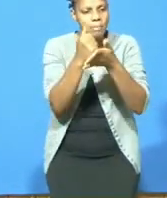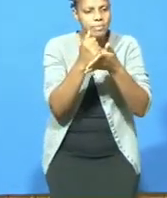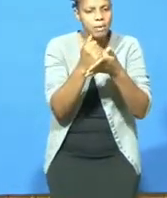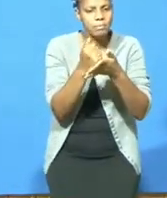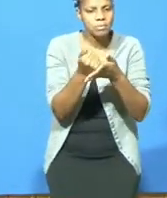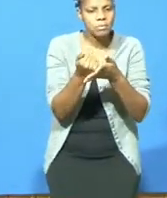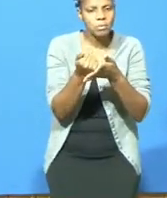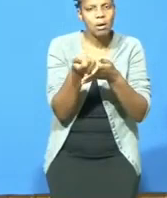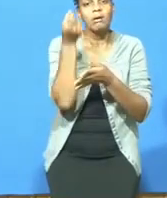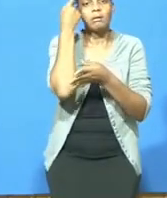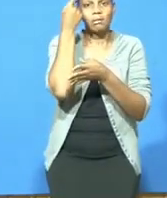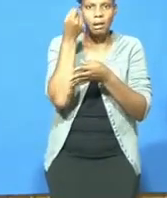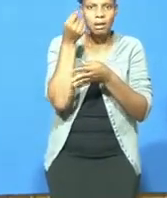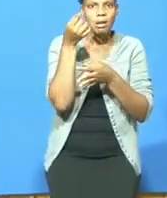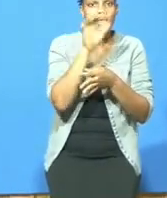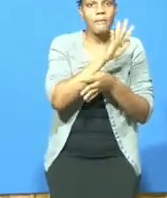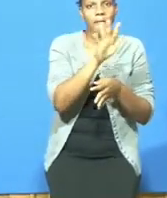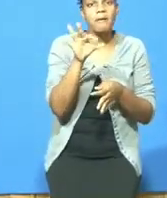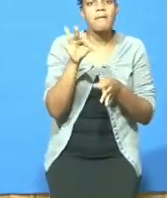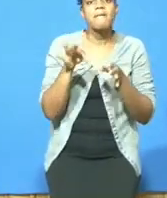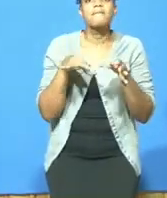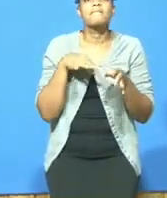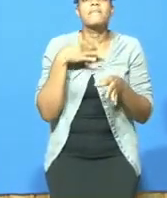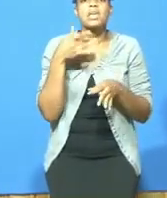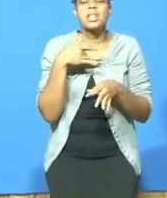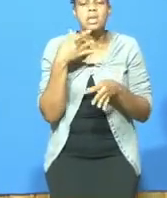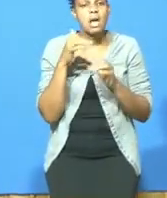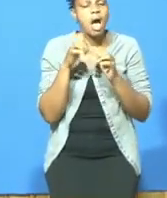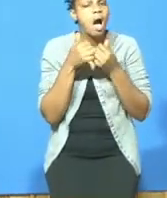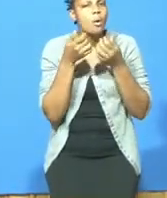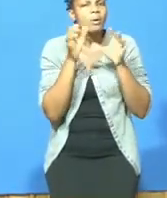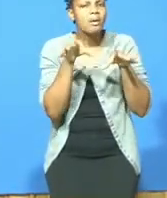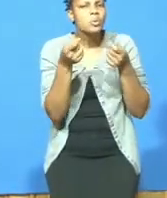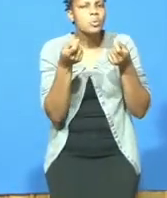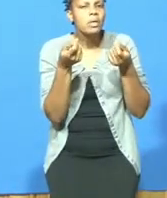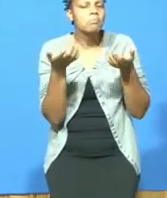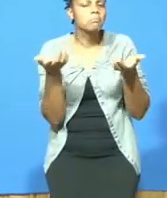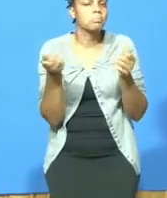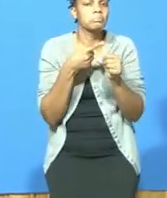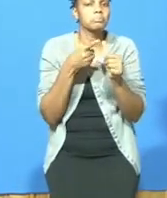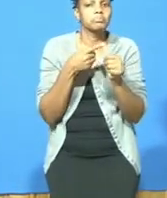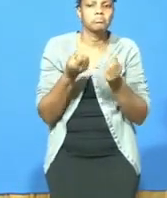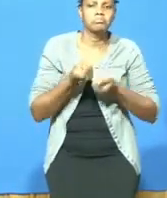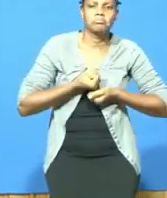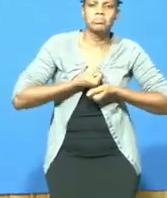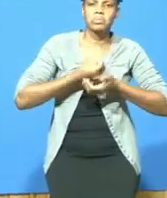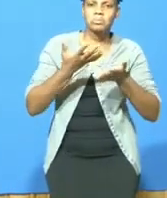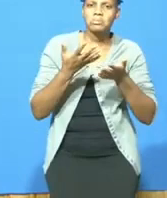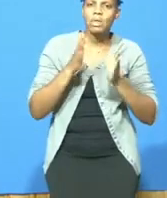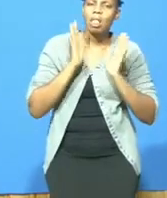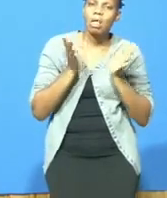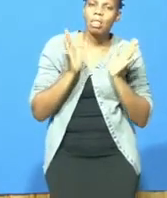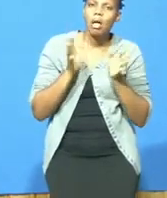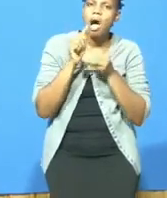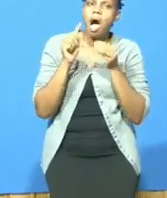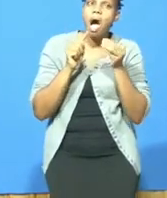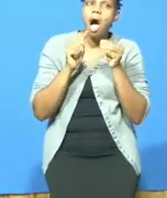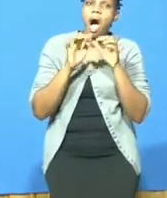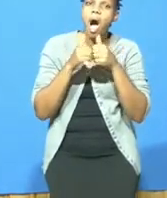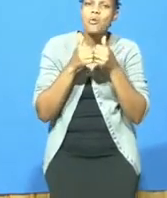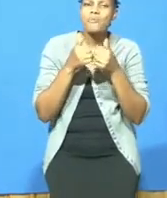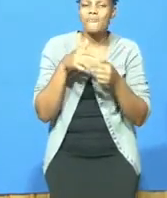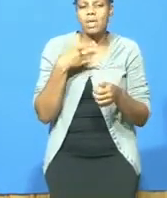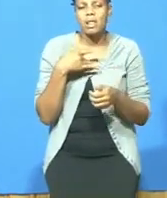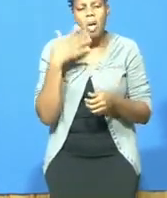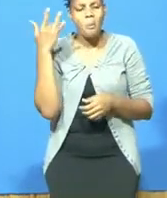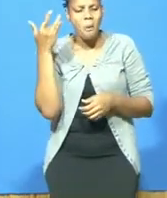validate those feelings. And how do we do that? You know, we talk about how we are feeling. You know, why am I